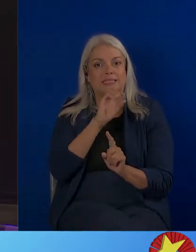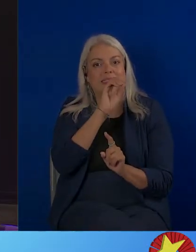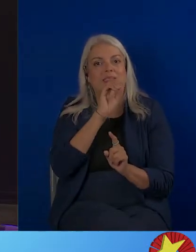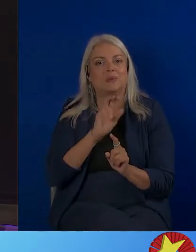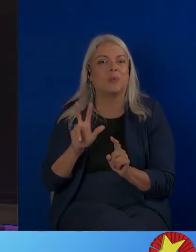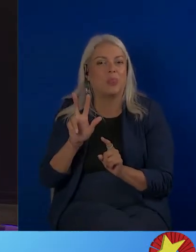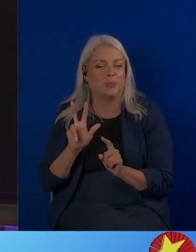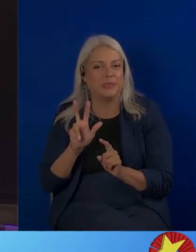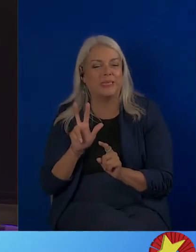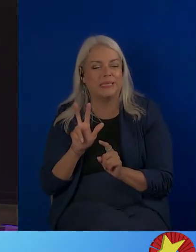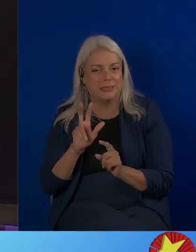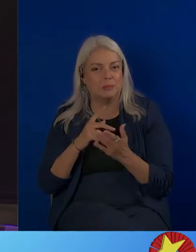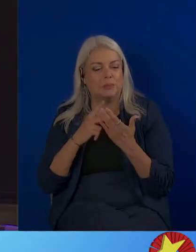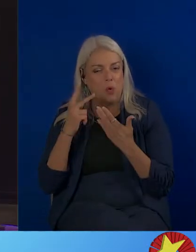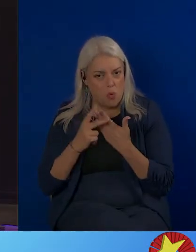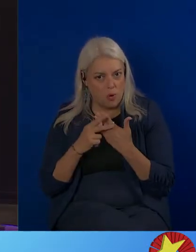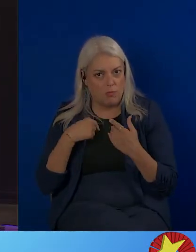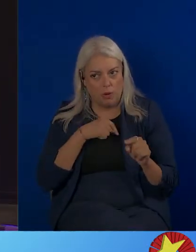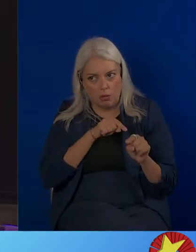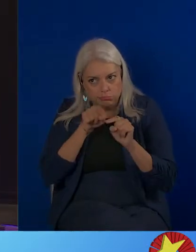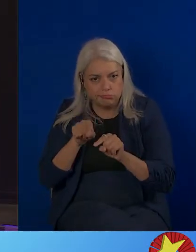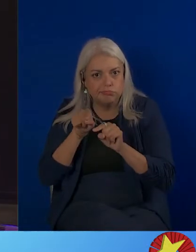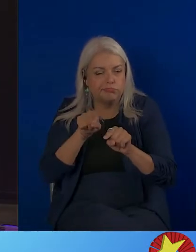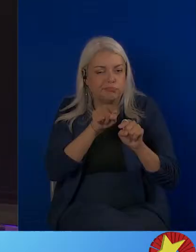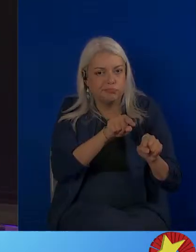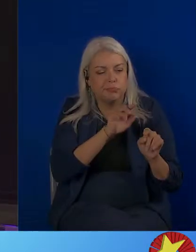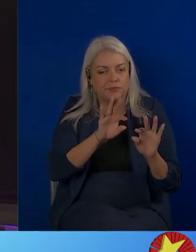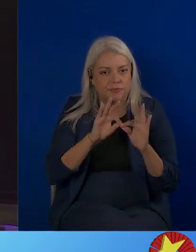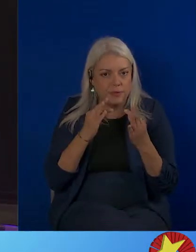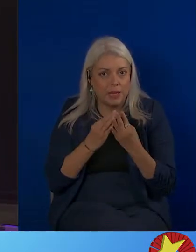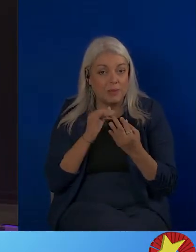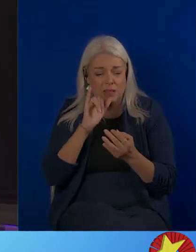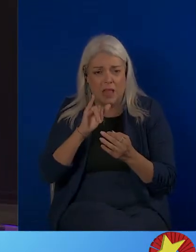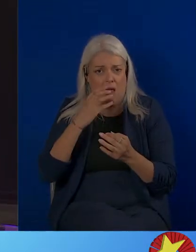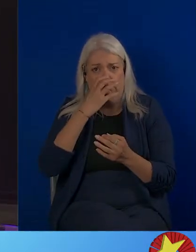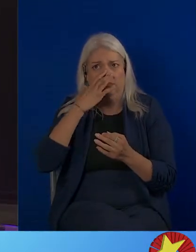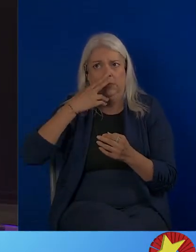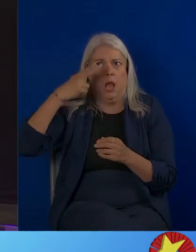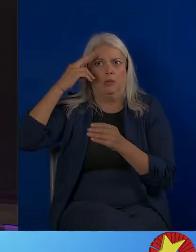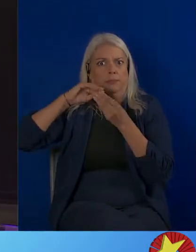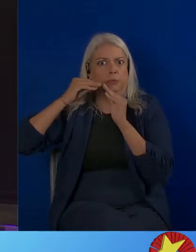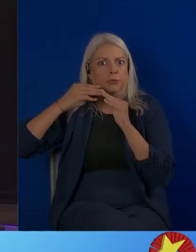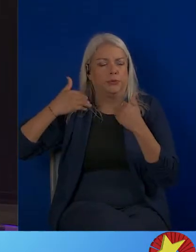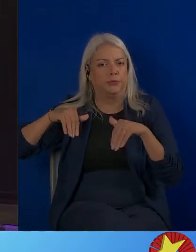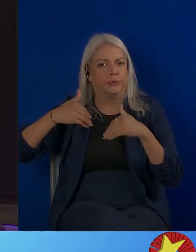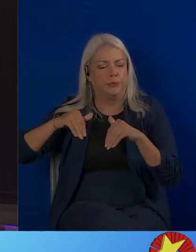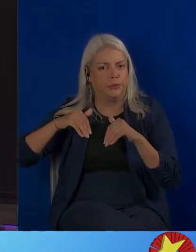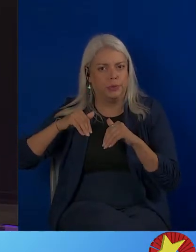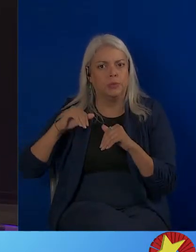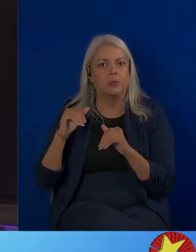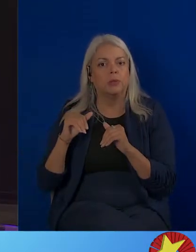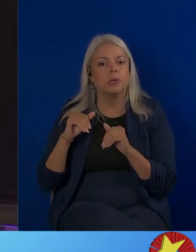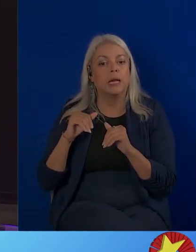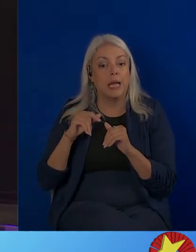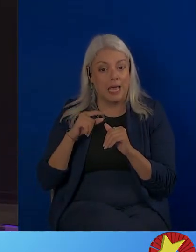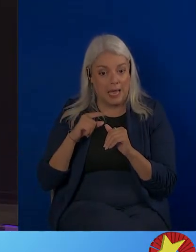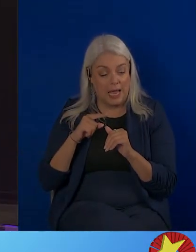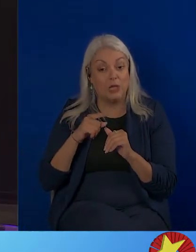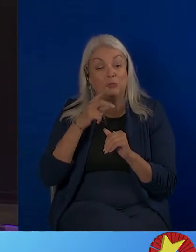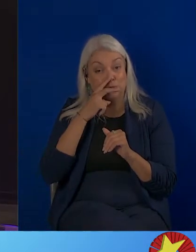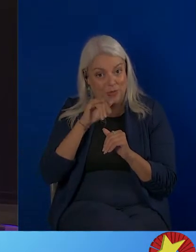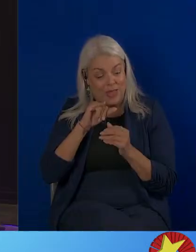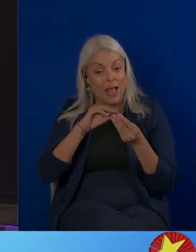3 program. It was the highest ever. And you could see that